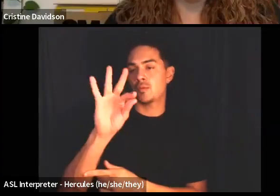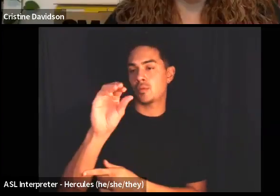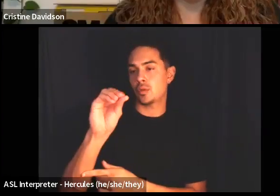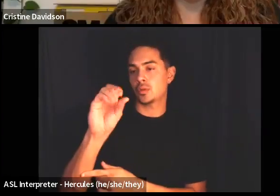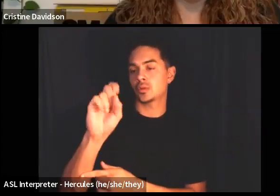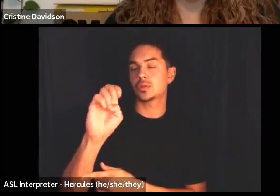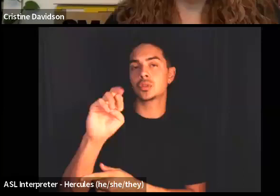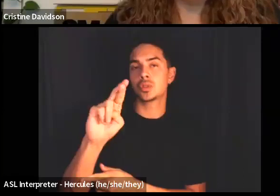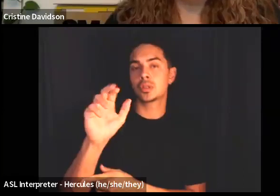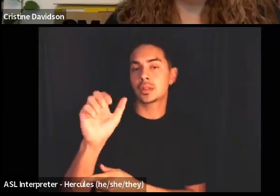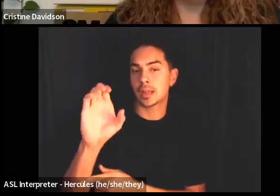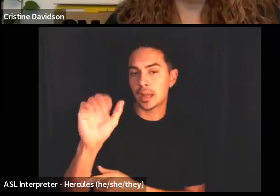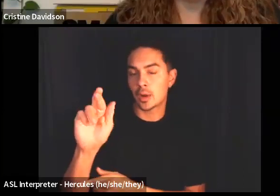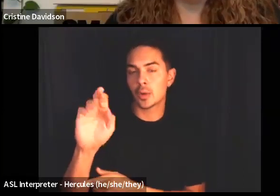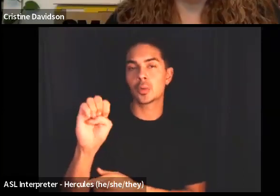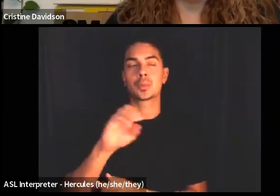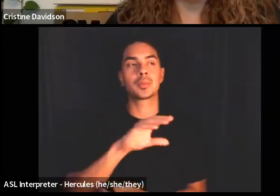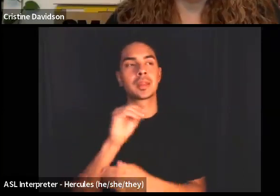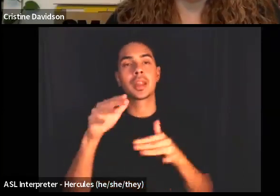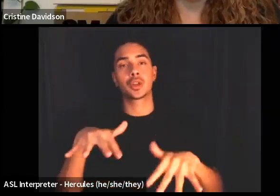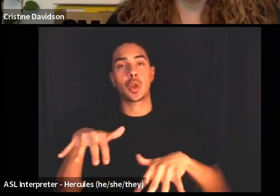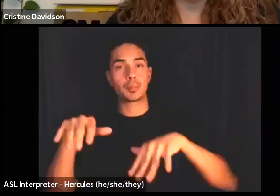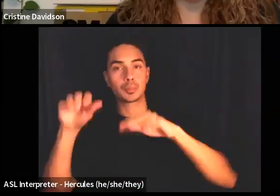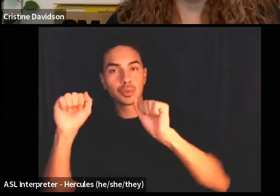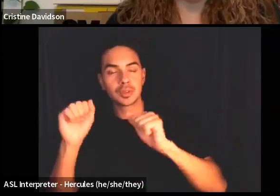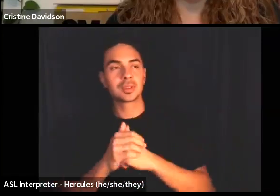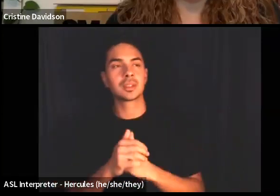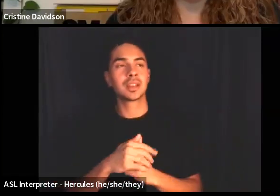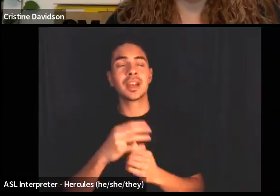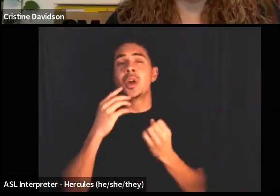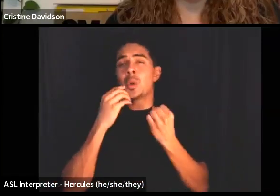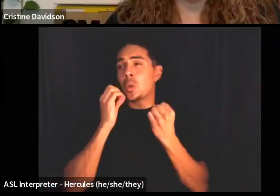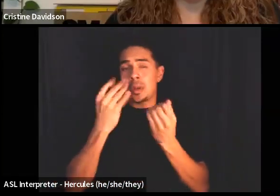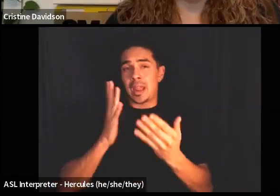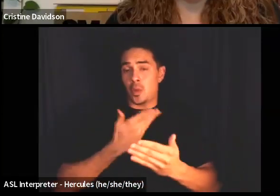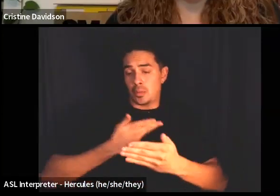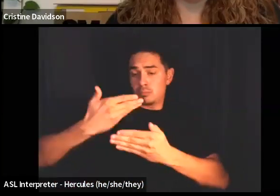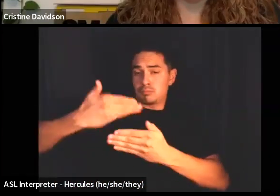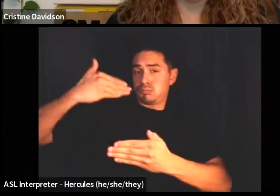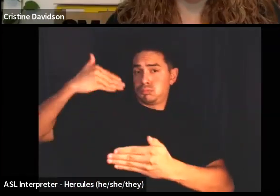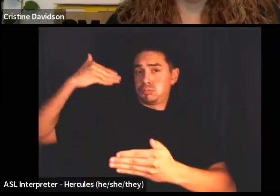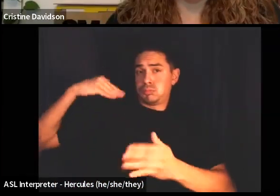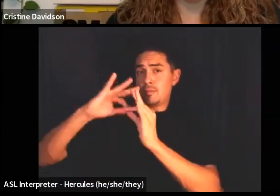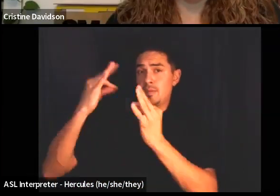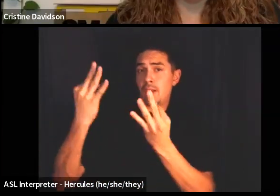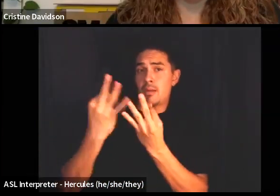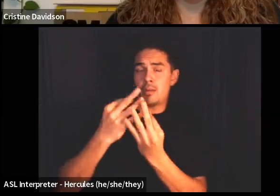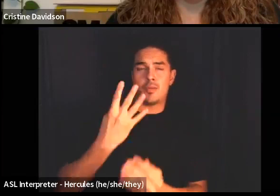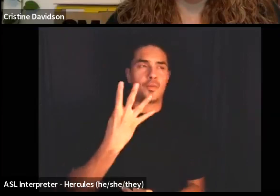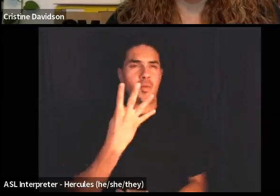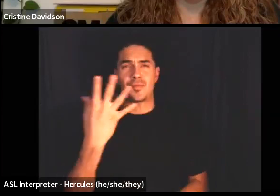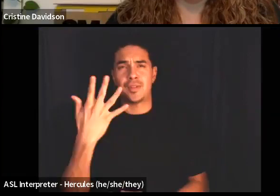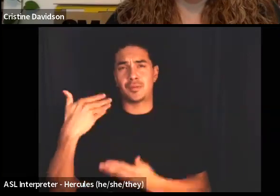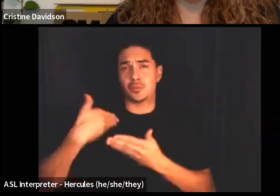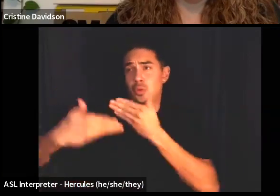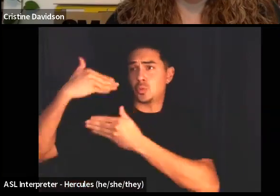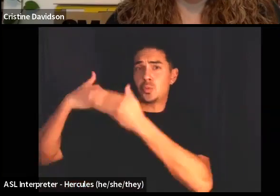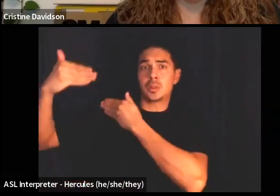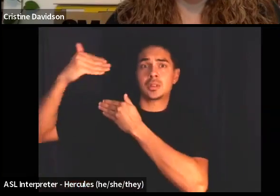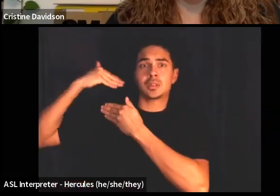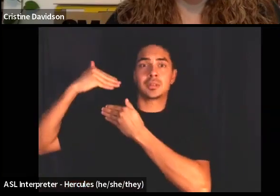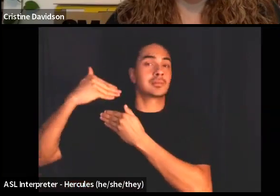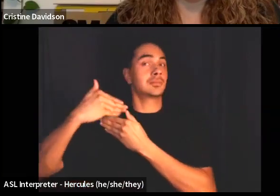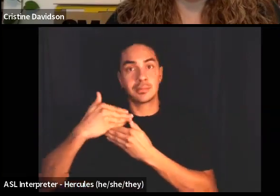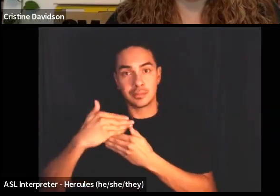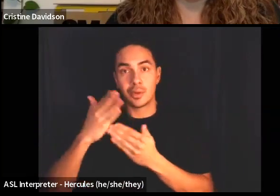of the boarding school experience where parents didn't, where a child grew up who didn't have aunties